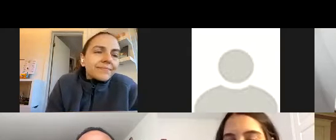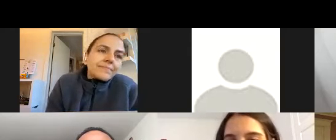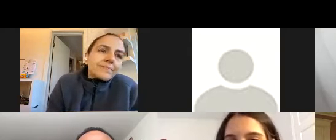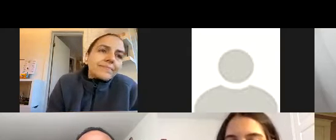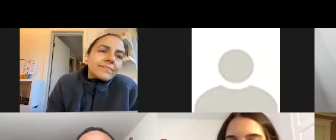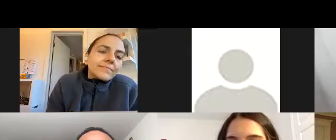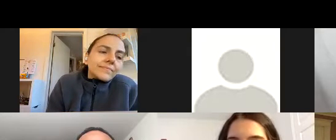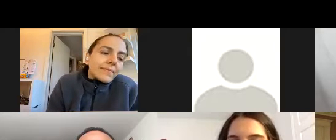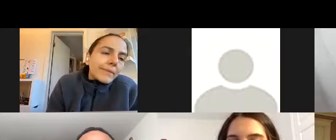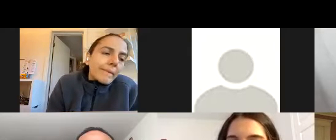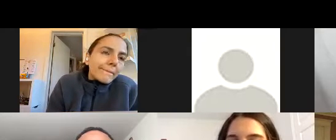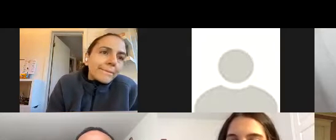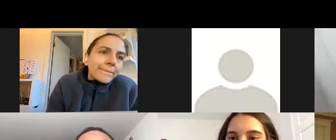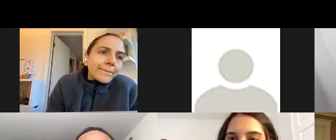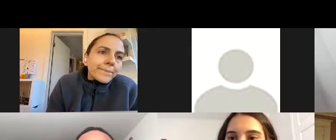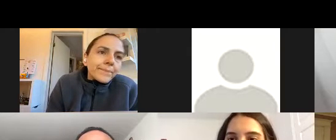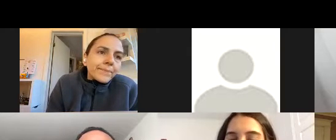similar to Virginia for me. Yeah.